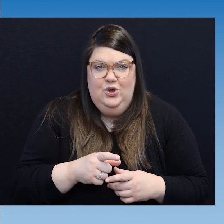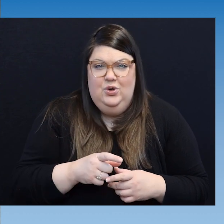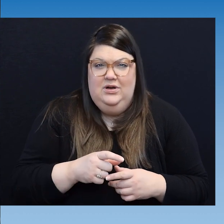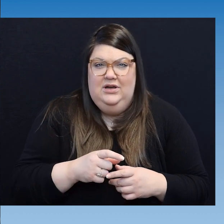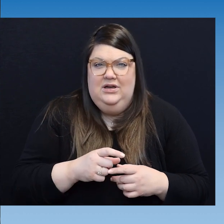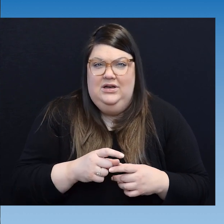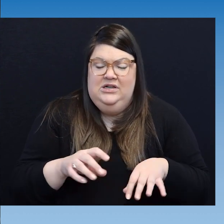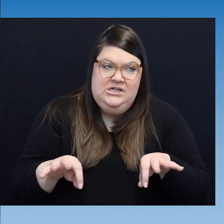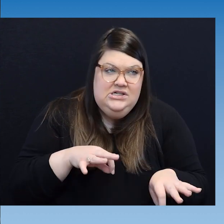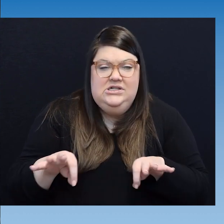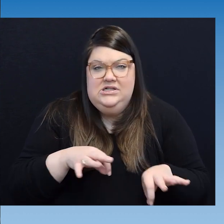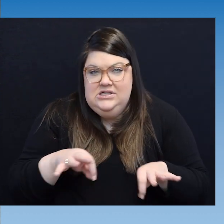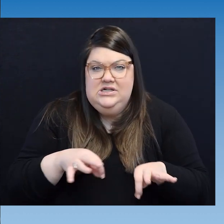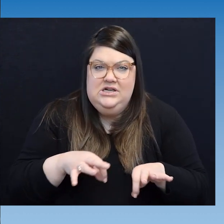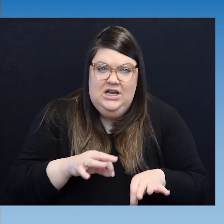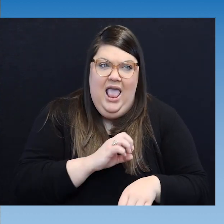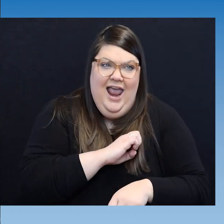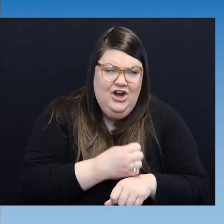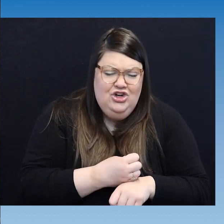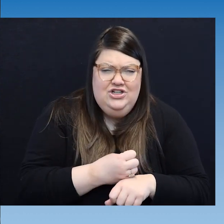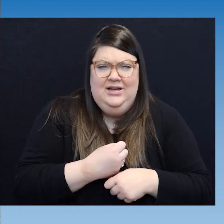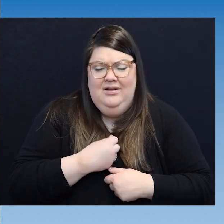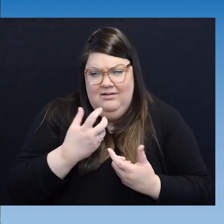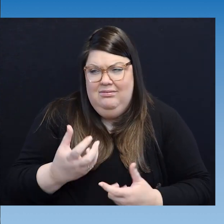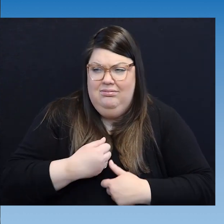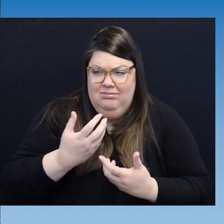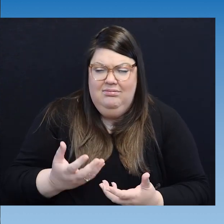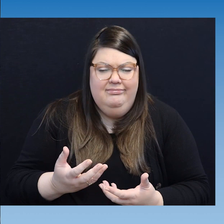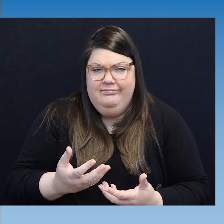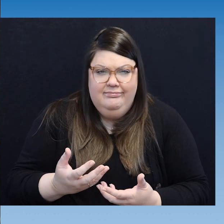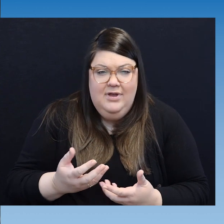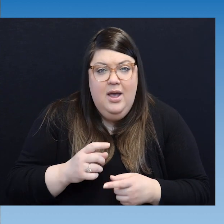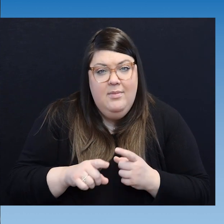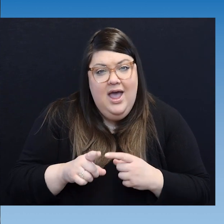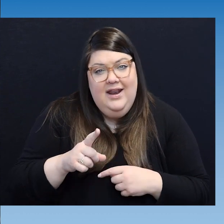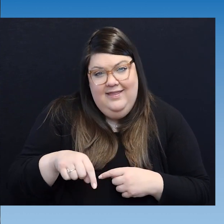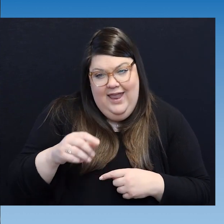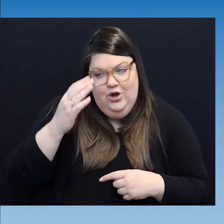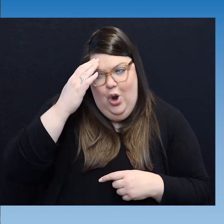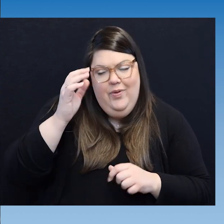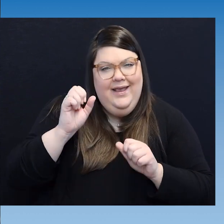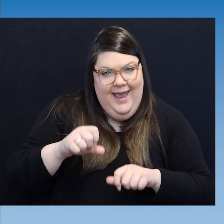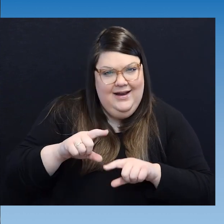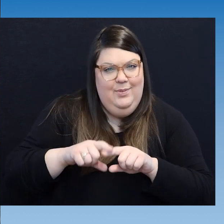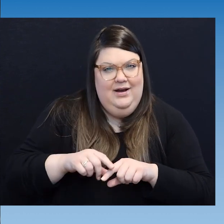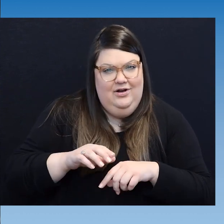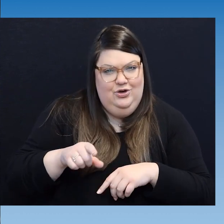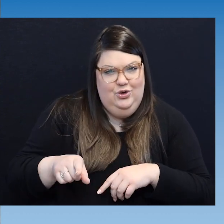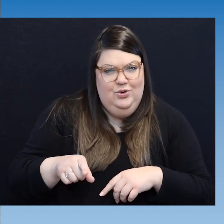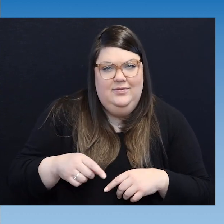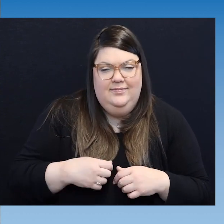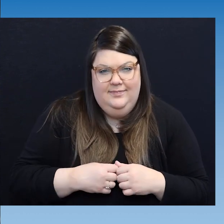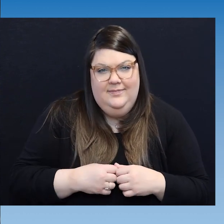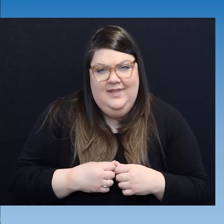lot of energy telling you what to do. But they also know you are there for them, and they have that